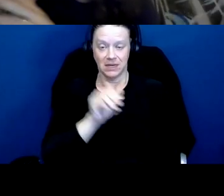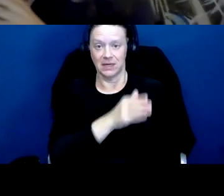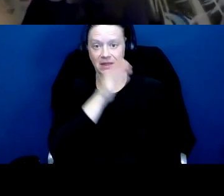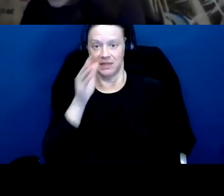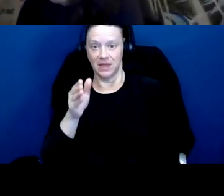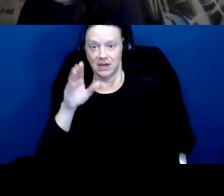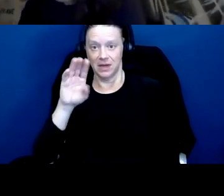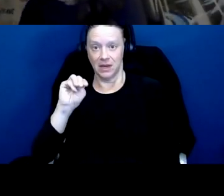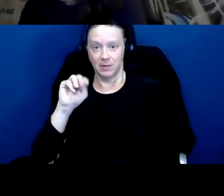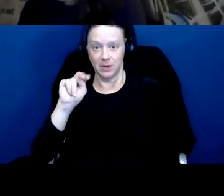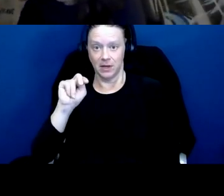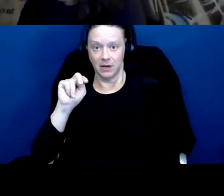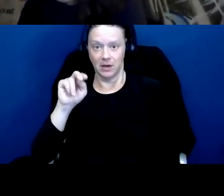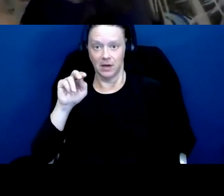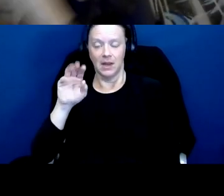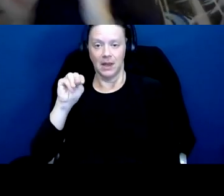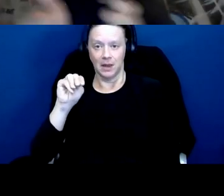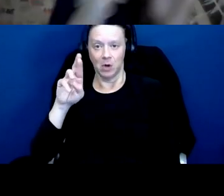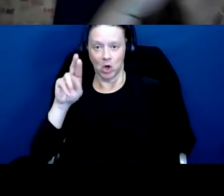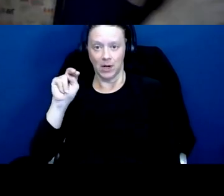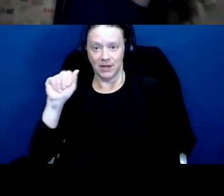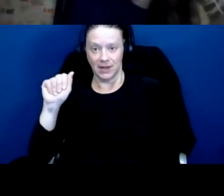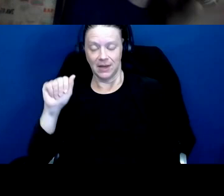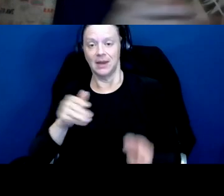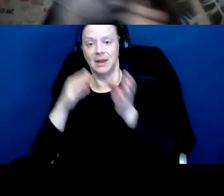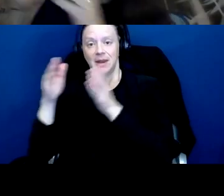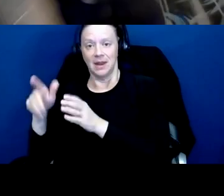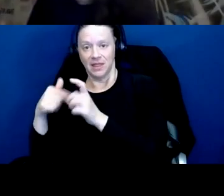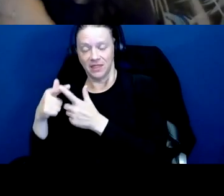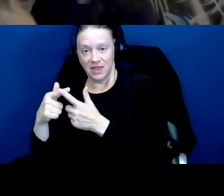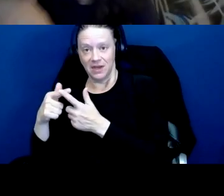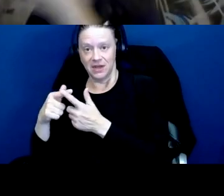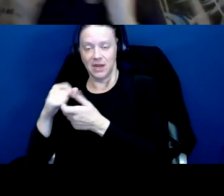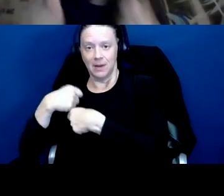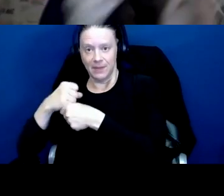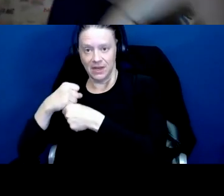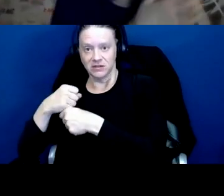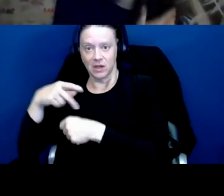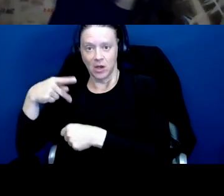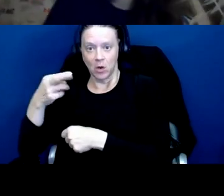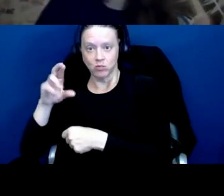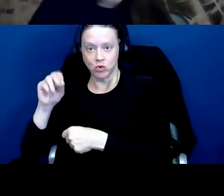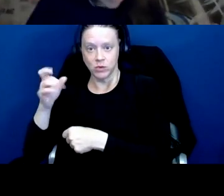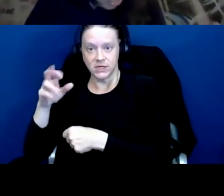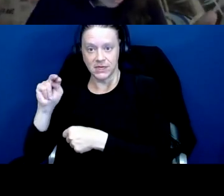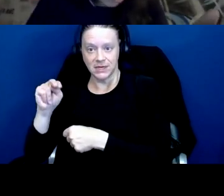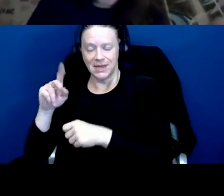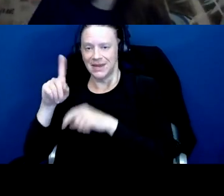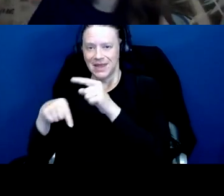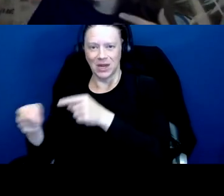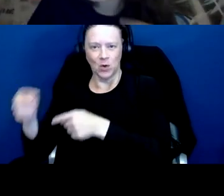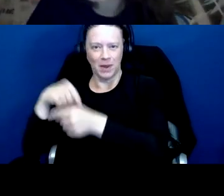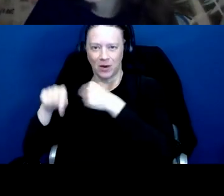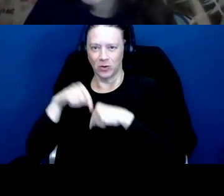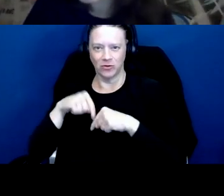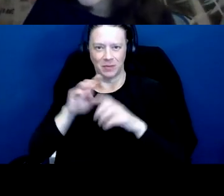mRNA, then it makes the protein. It can't go backwards. Like biologically, physically in the body, it does not go